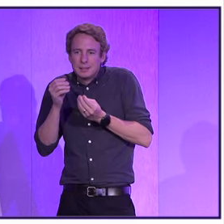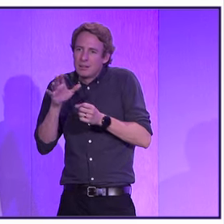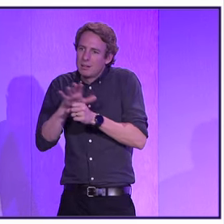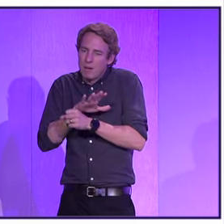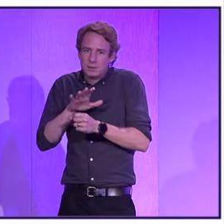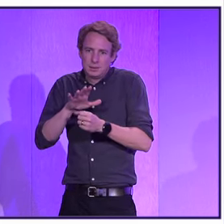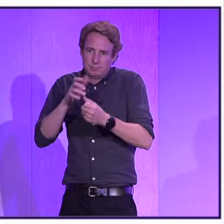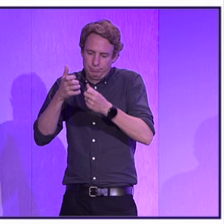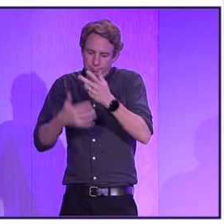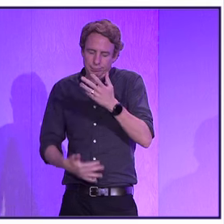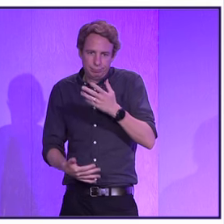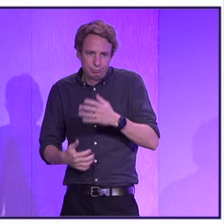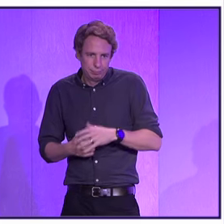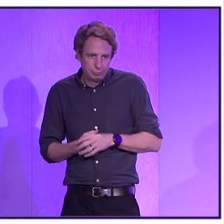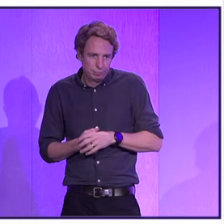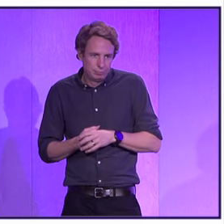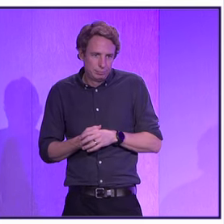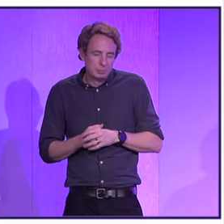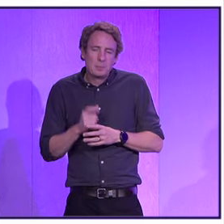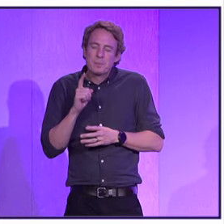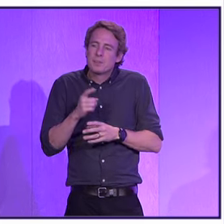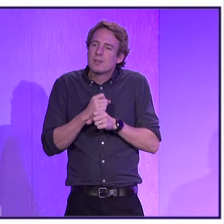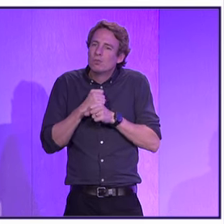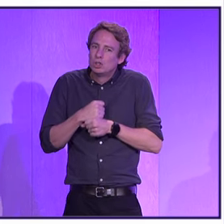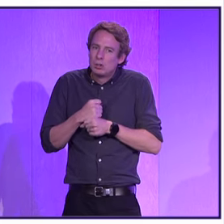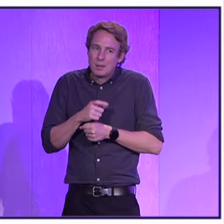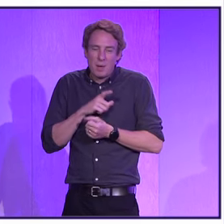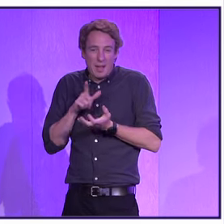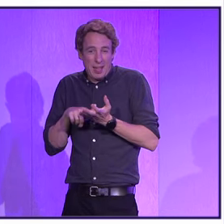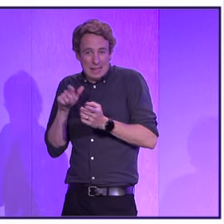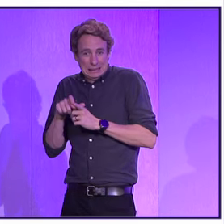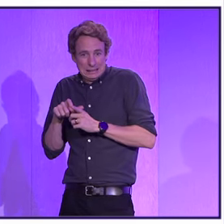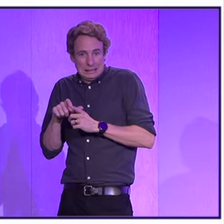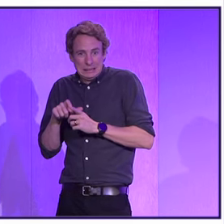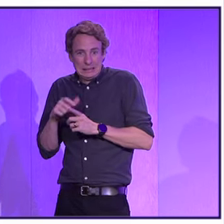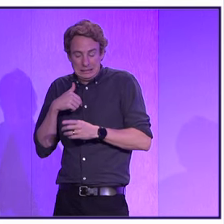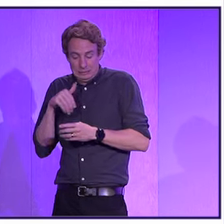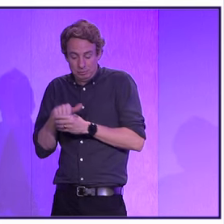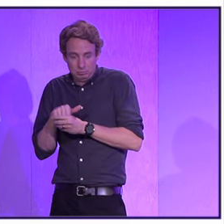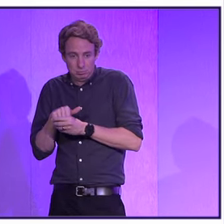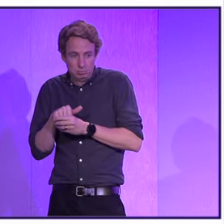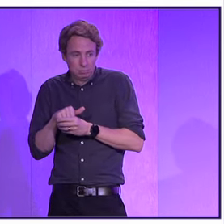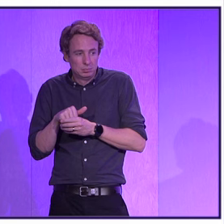more. But still, frustratingly, working in the L&D space,